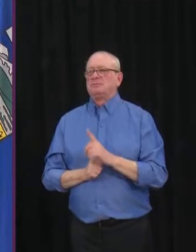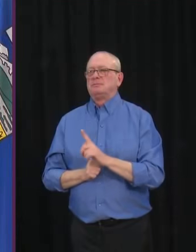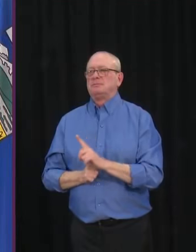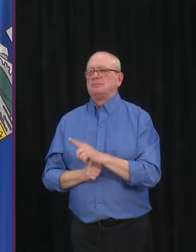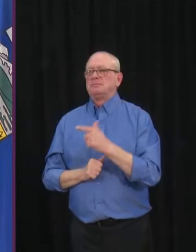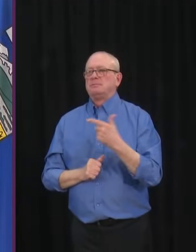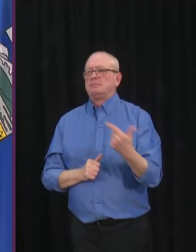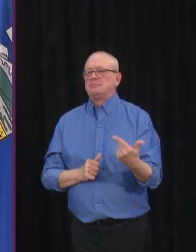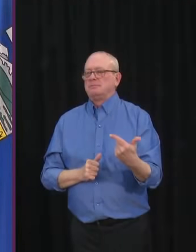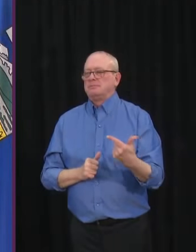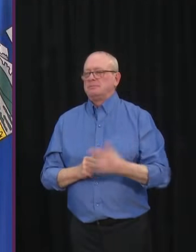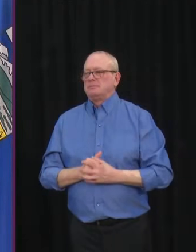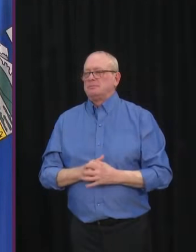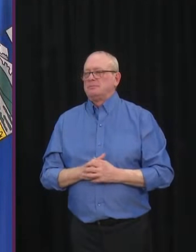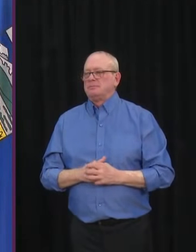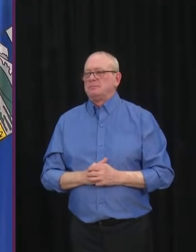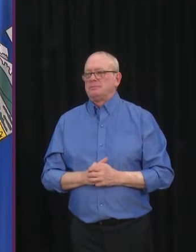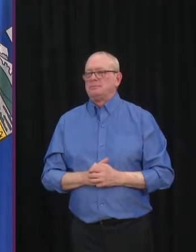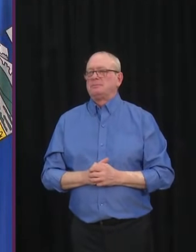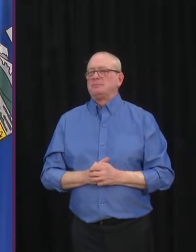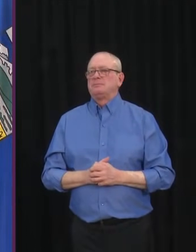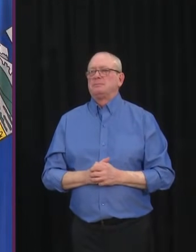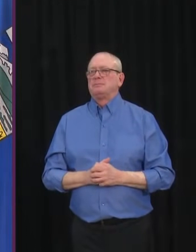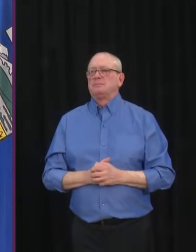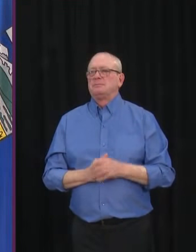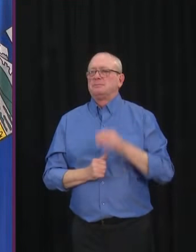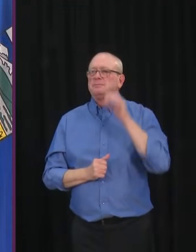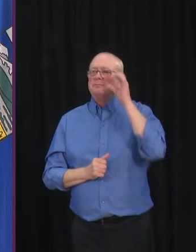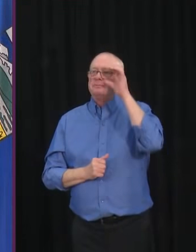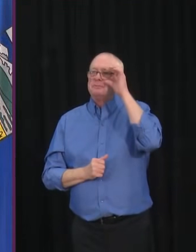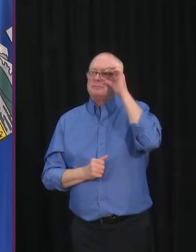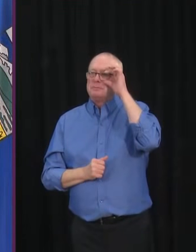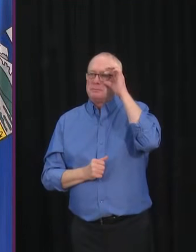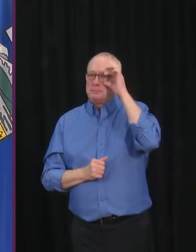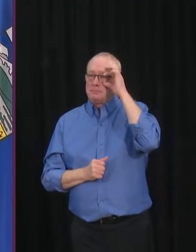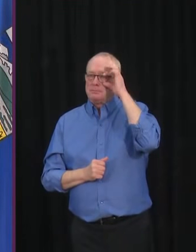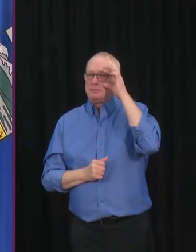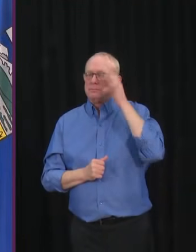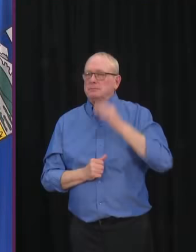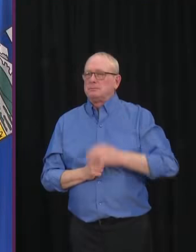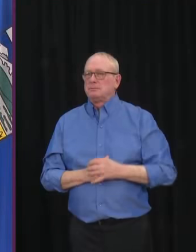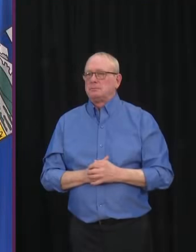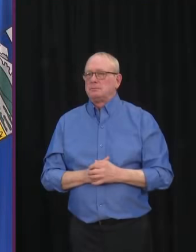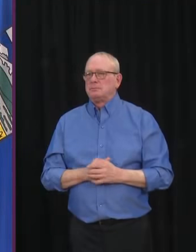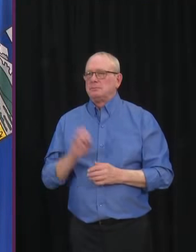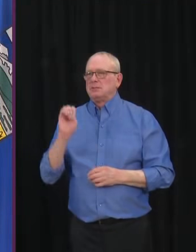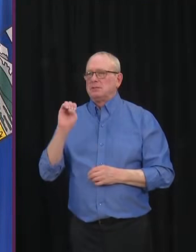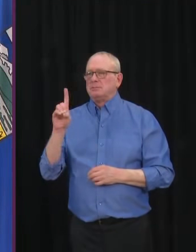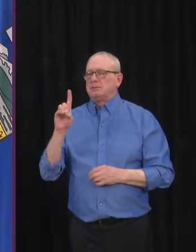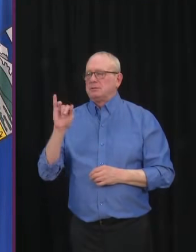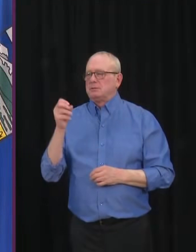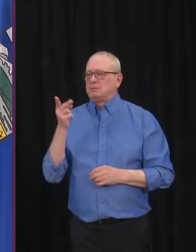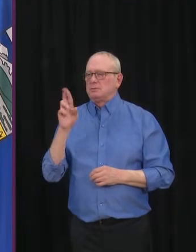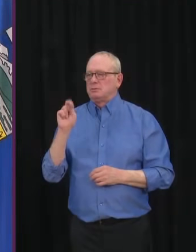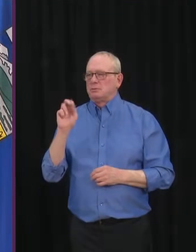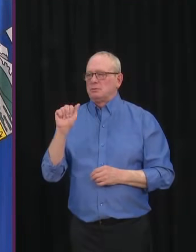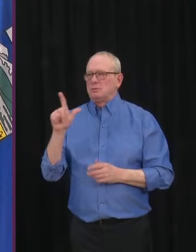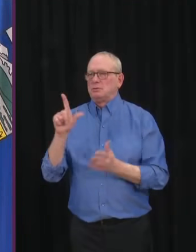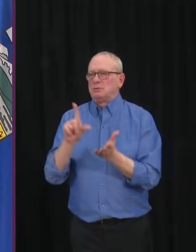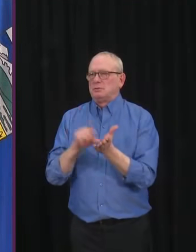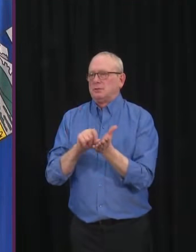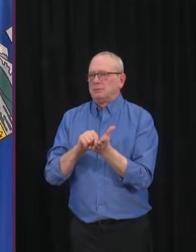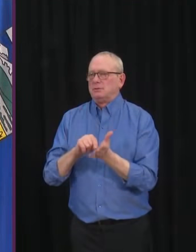Operator, can you put through the next caller, please? Next is Lauren Boothby with the Edmonton Journal. Go ahead,